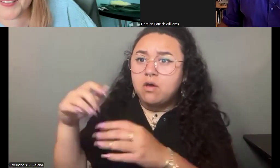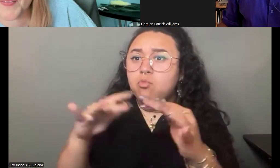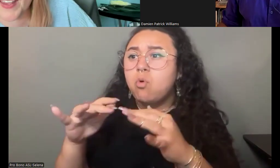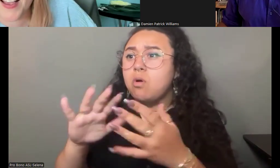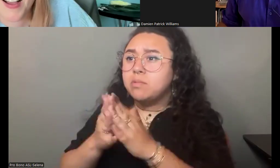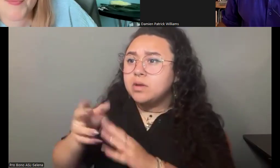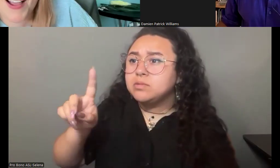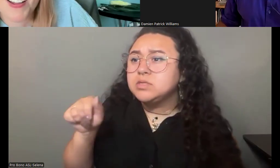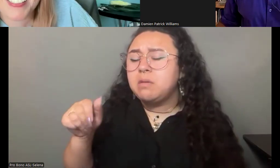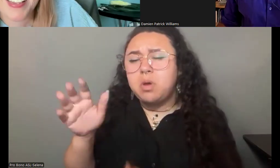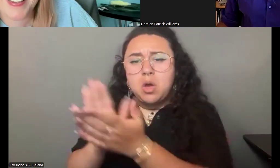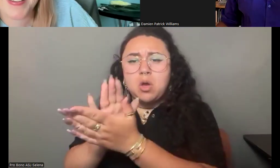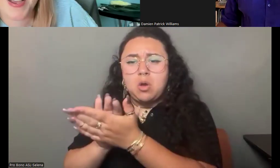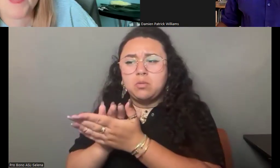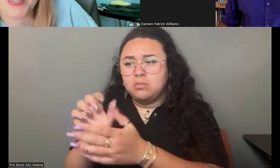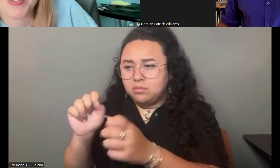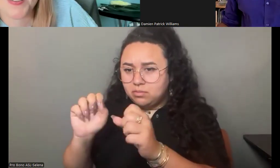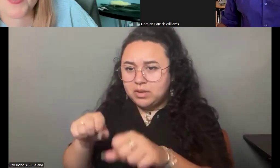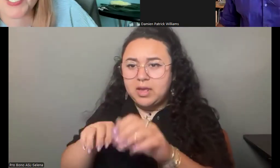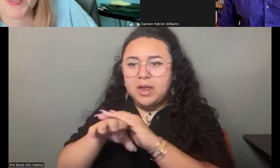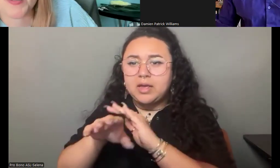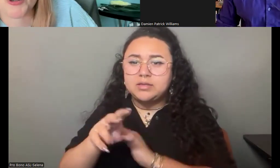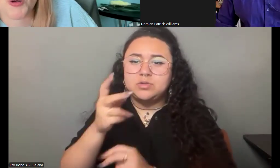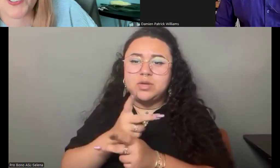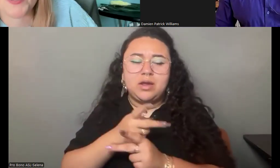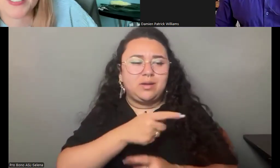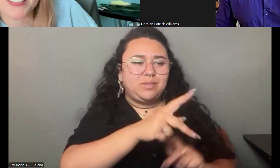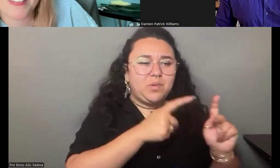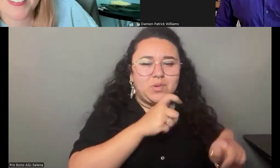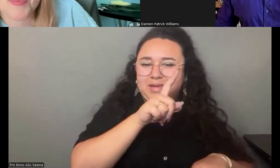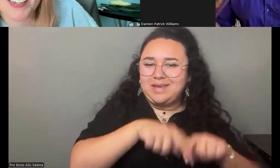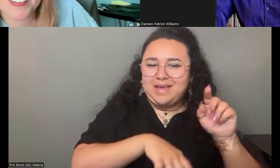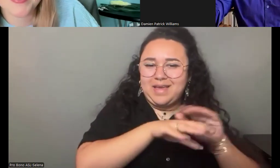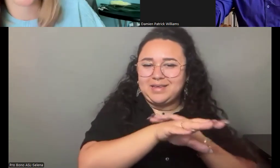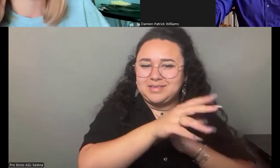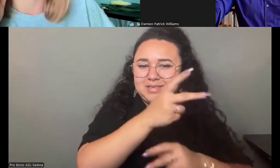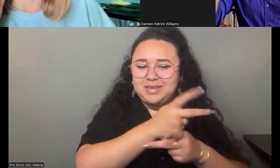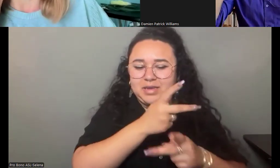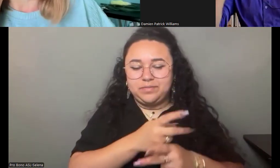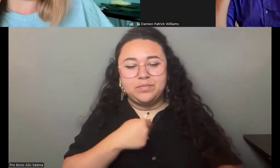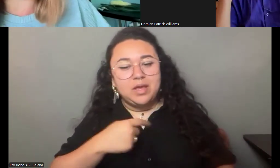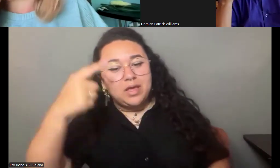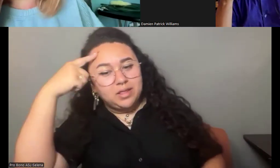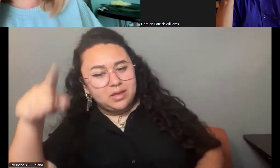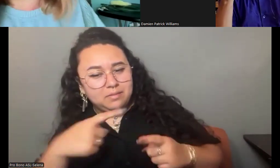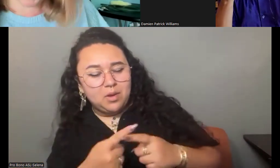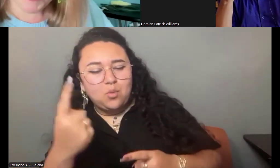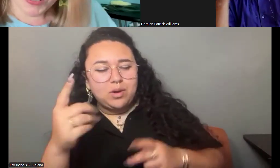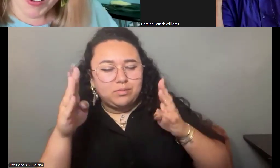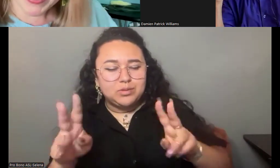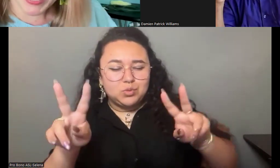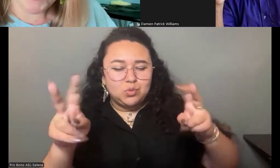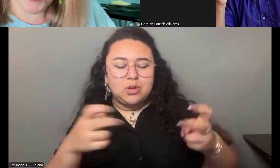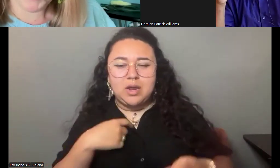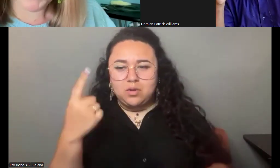care? I want to say I'm thinking of something Rua Williams said, a I was media. literally just about to. I wonder